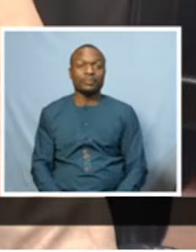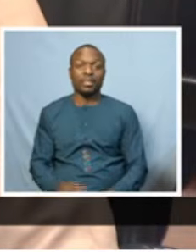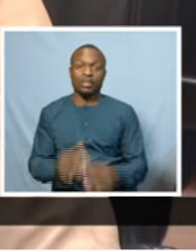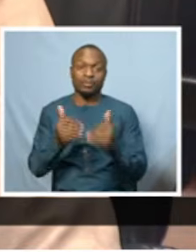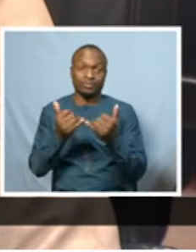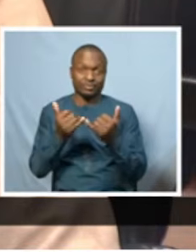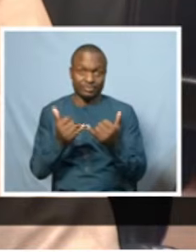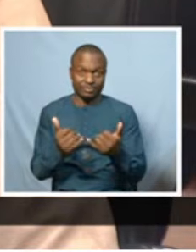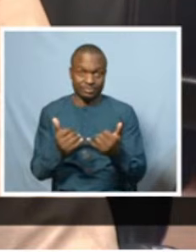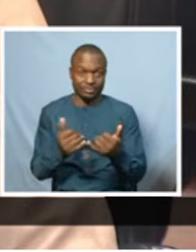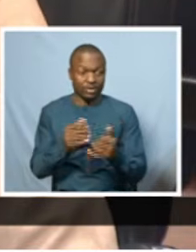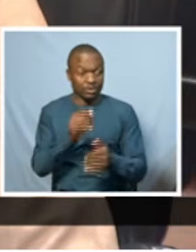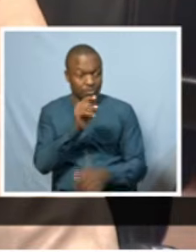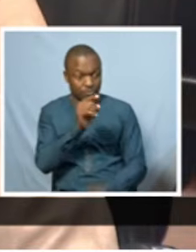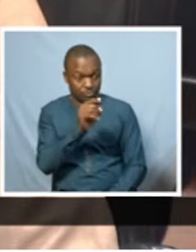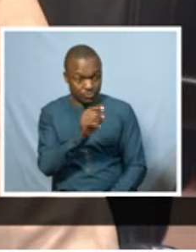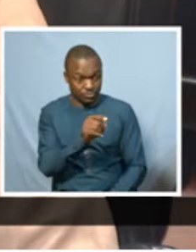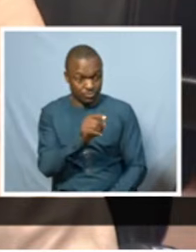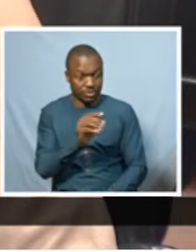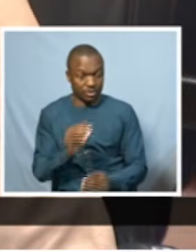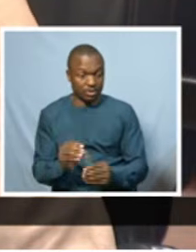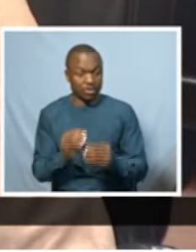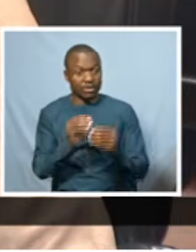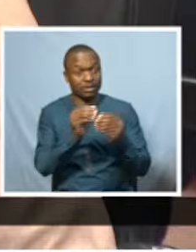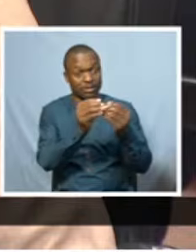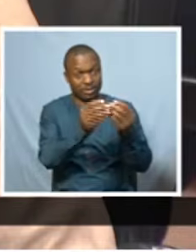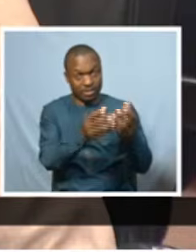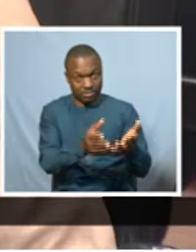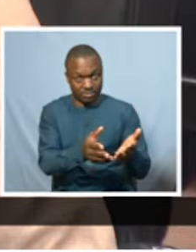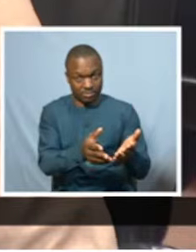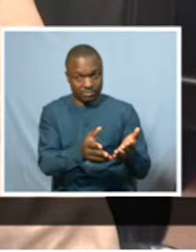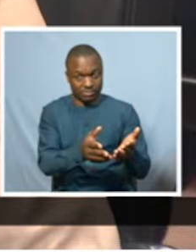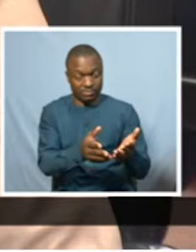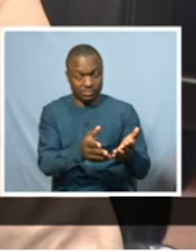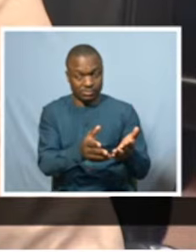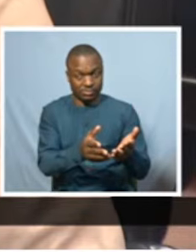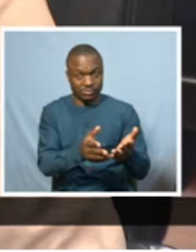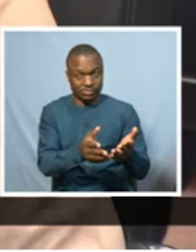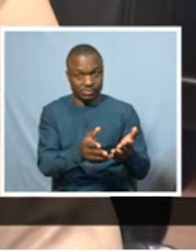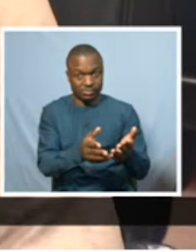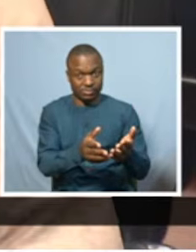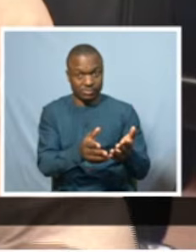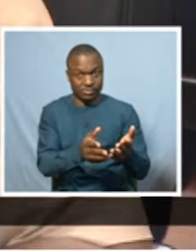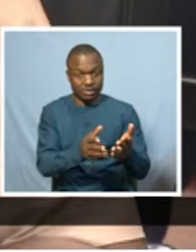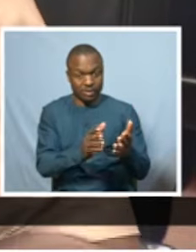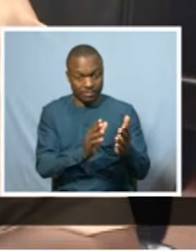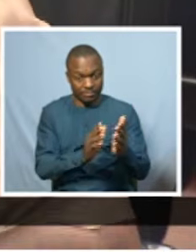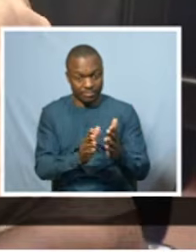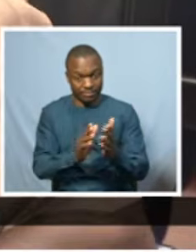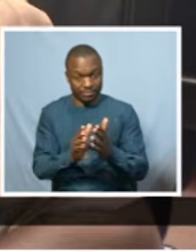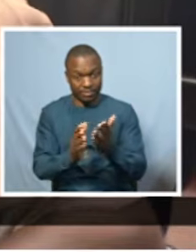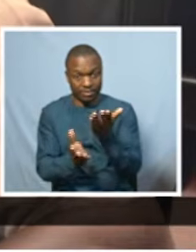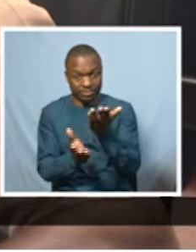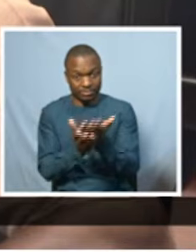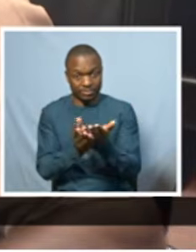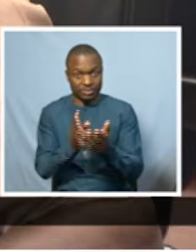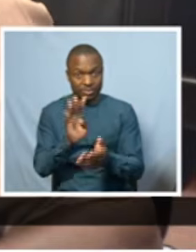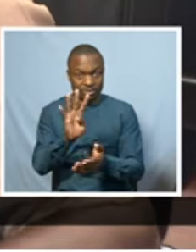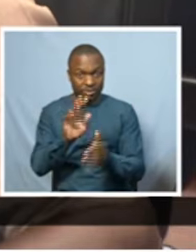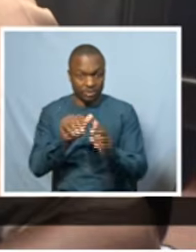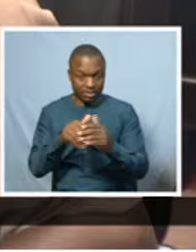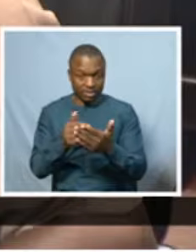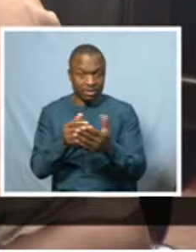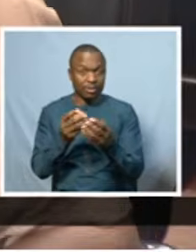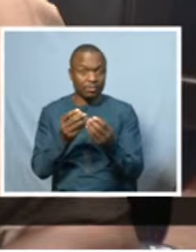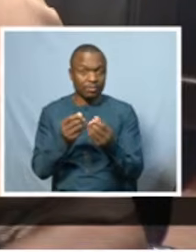Now you have given a schedule on Appendix 4 on how the funds